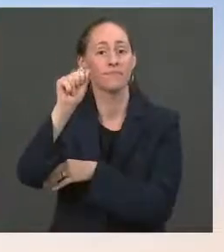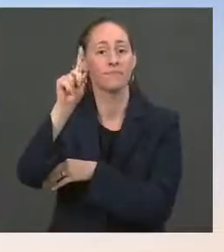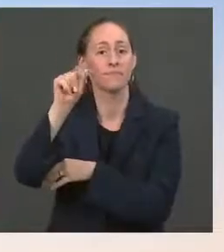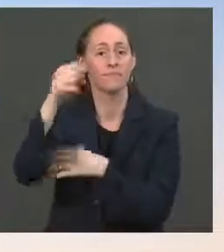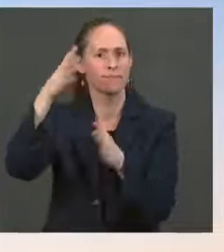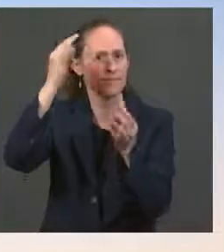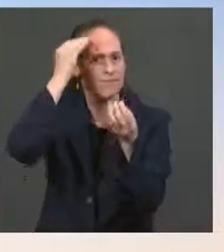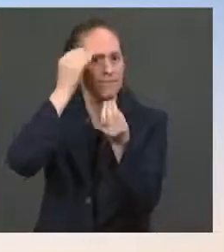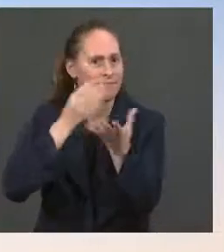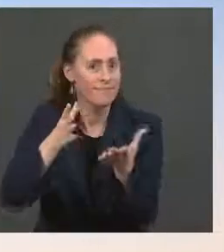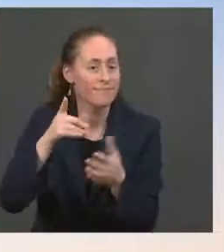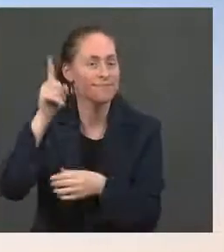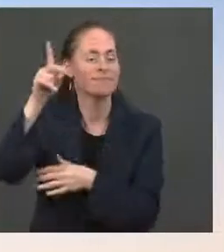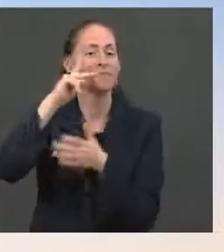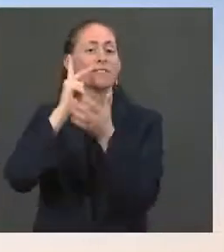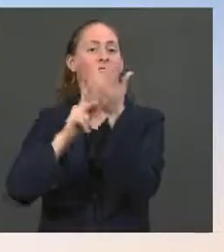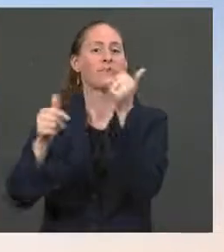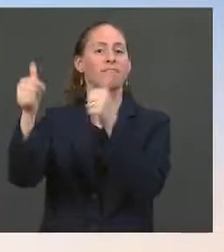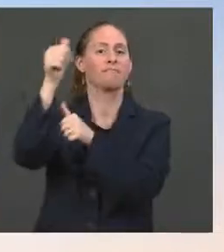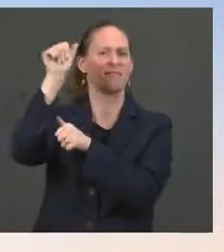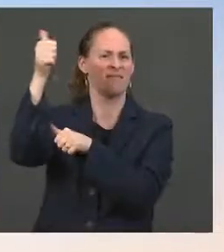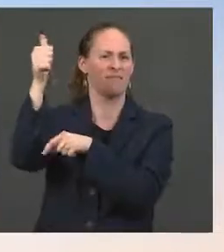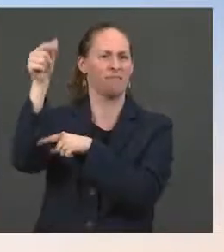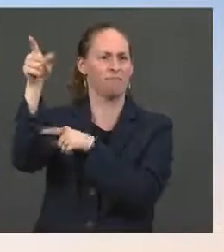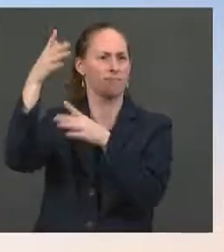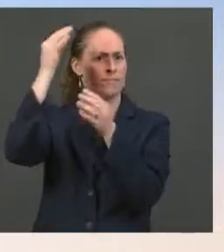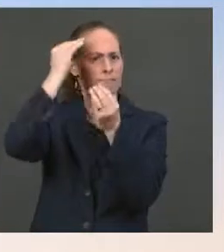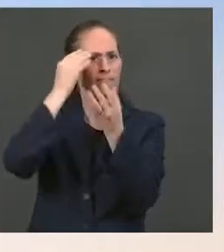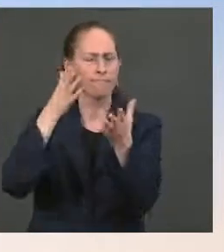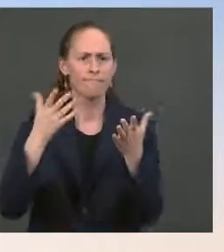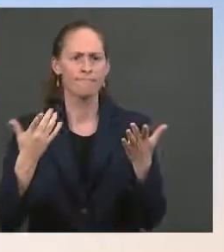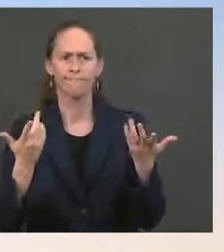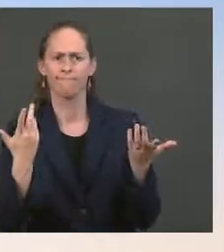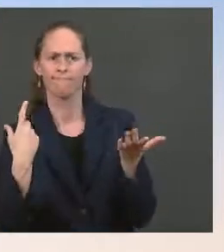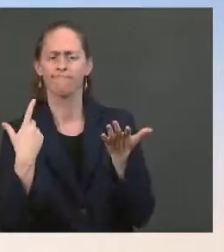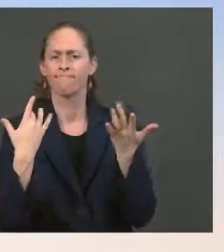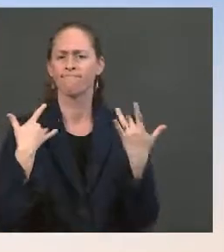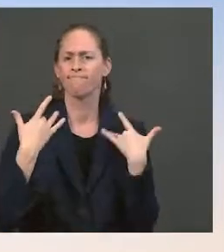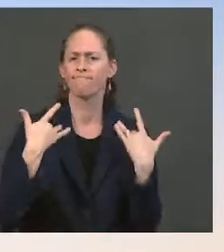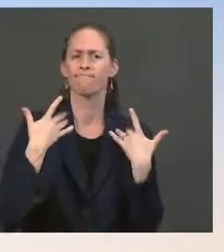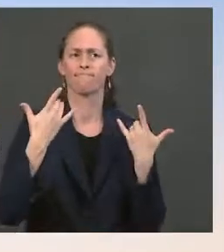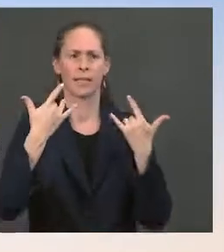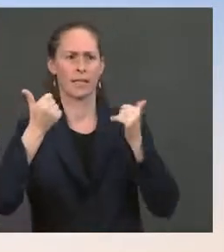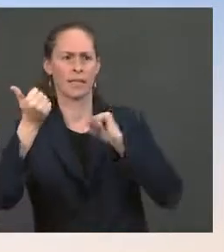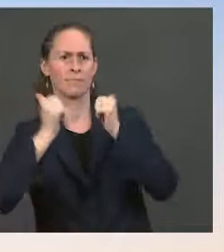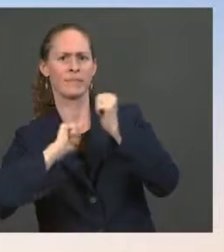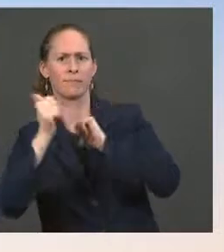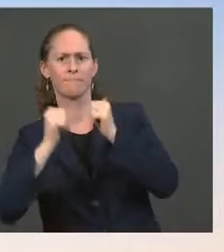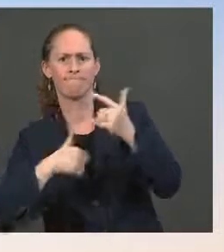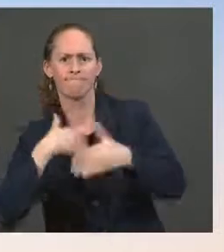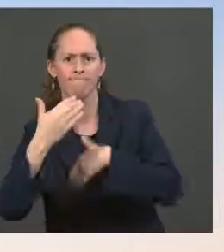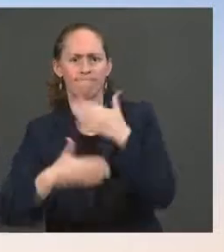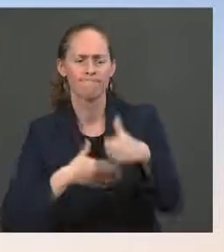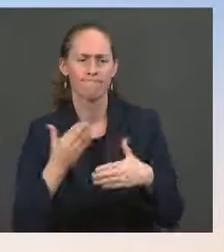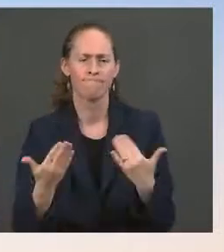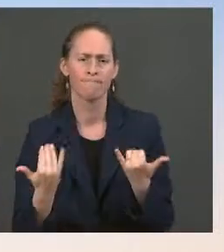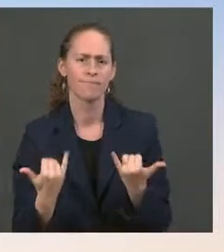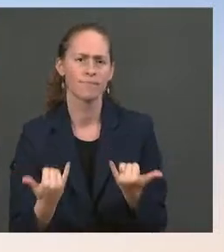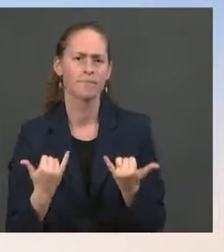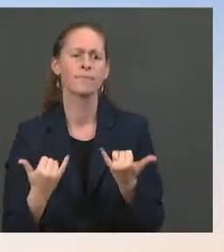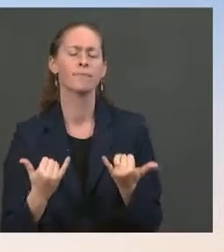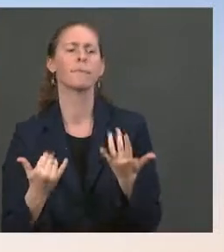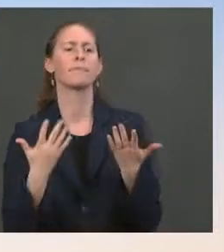spoke about our efforts to address competition just a few weeks ago in the briefing room and talked about how the pandemic